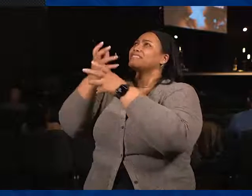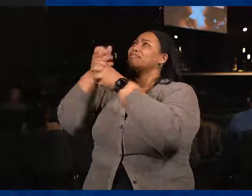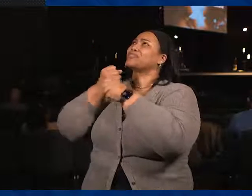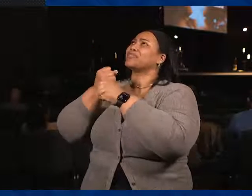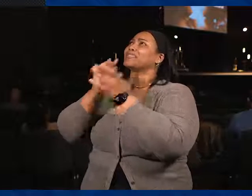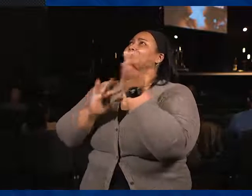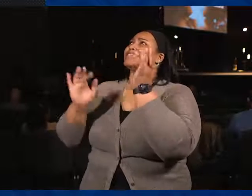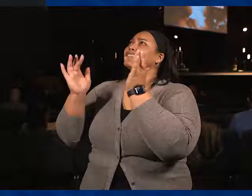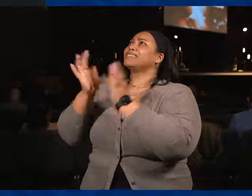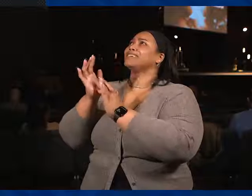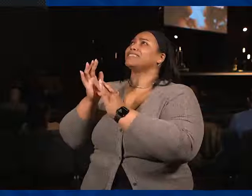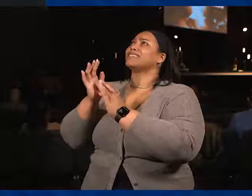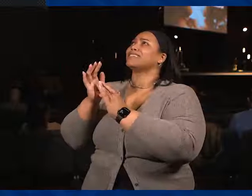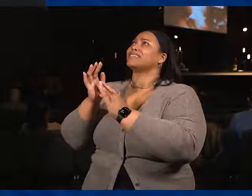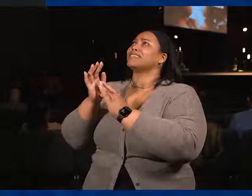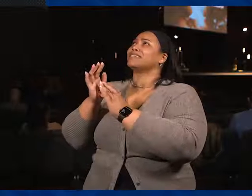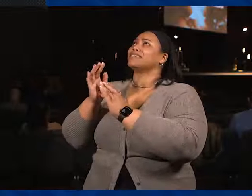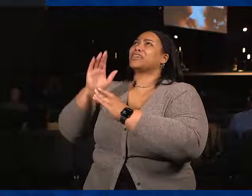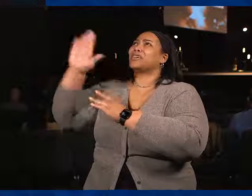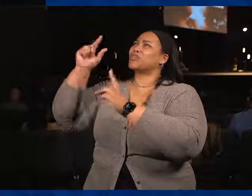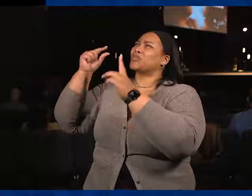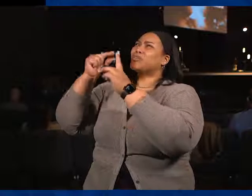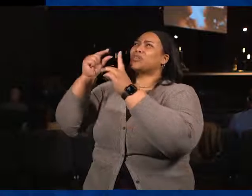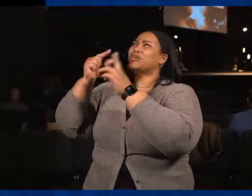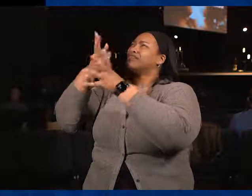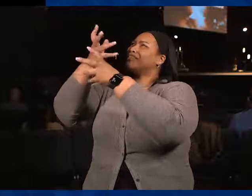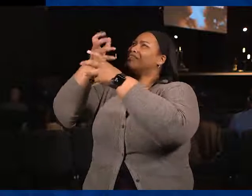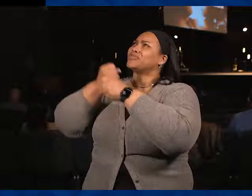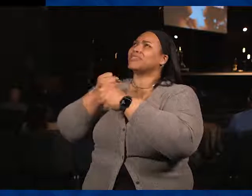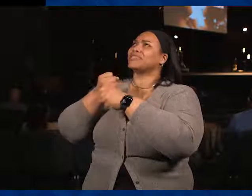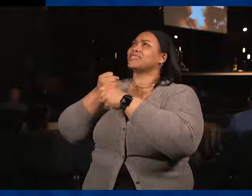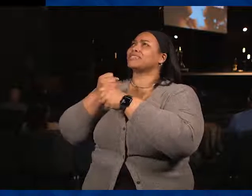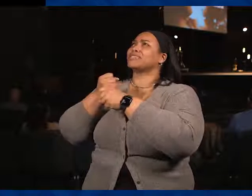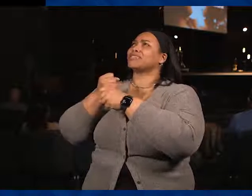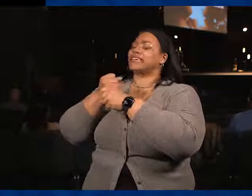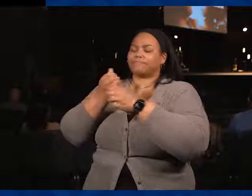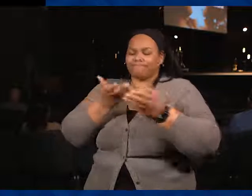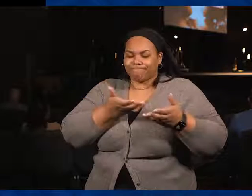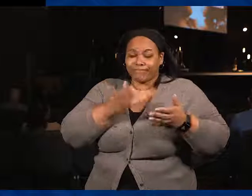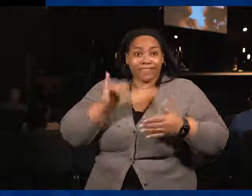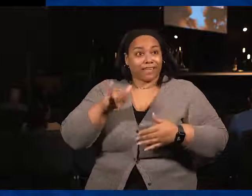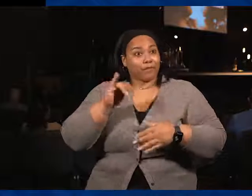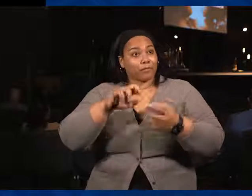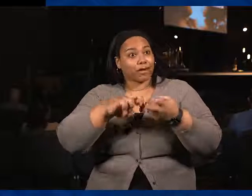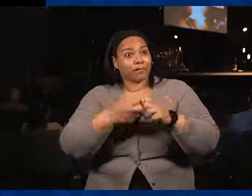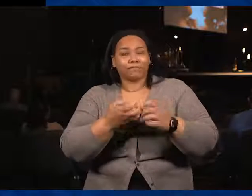in Jesus, just to take him at his word, to put it in the hands of God,